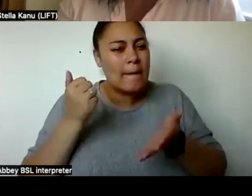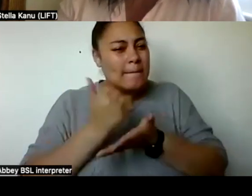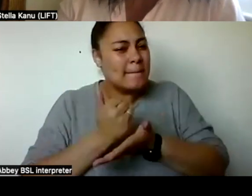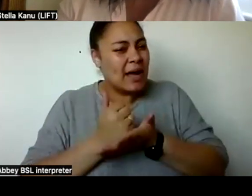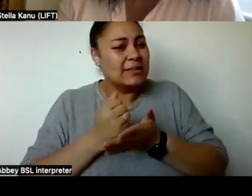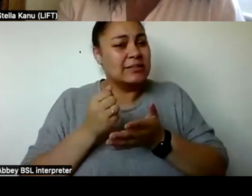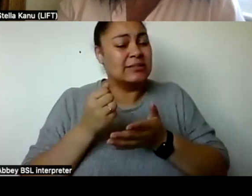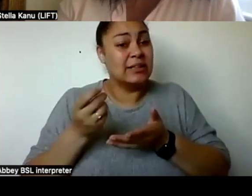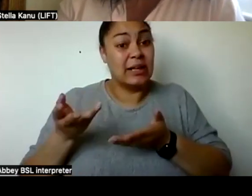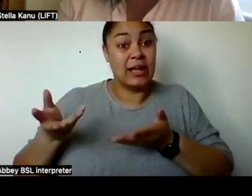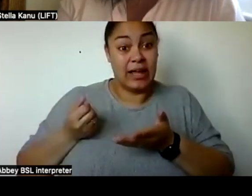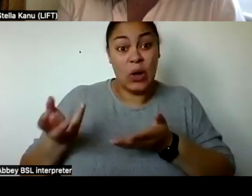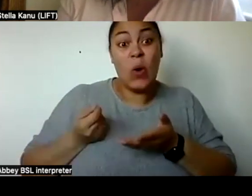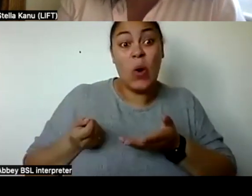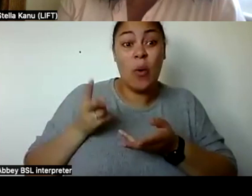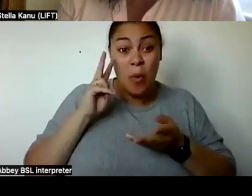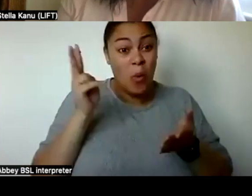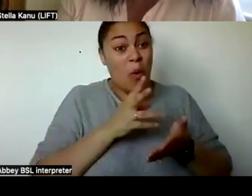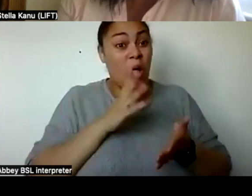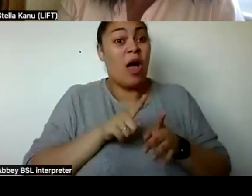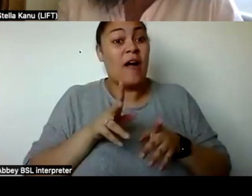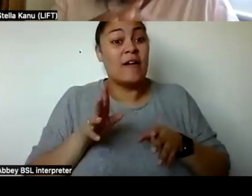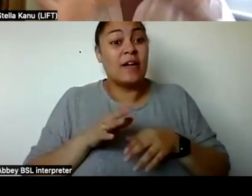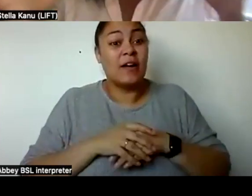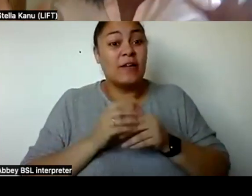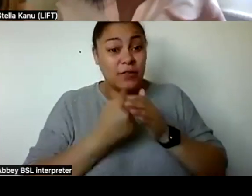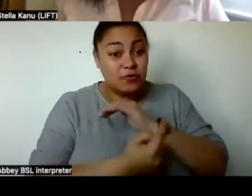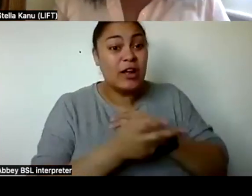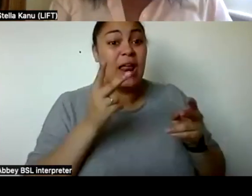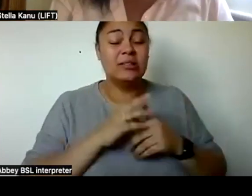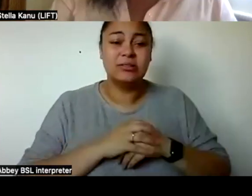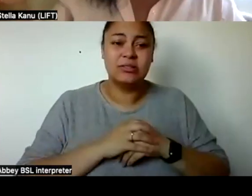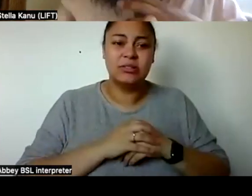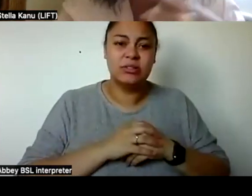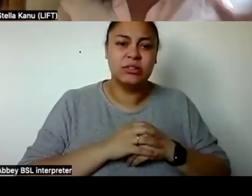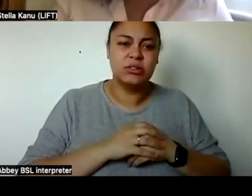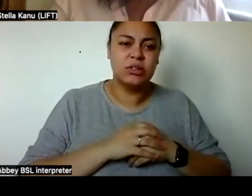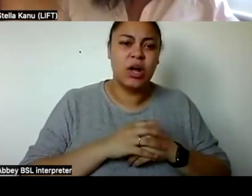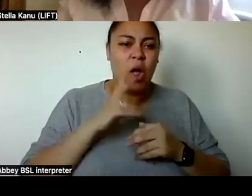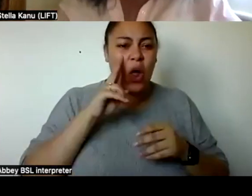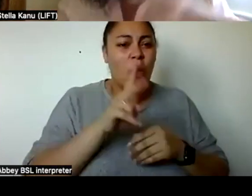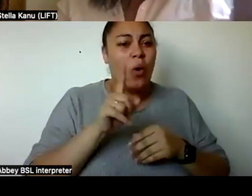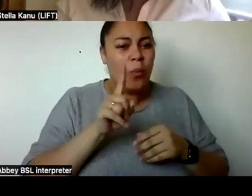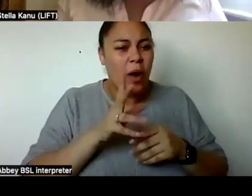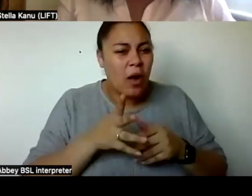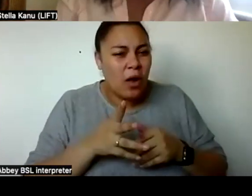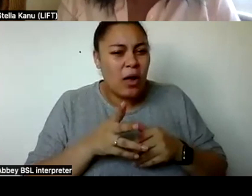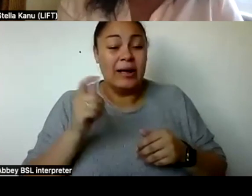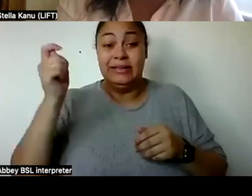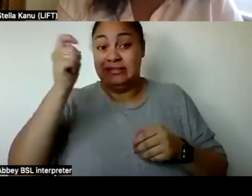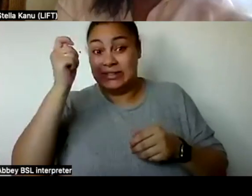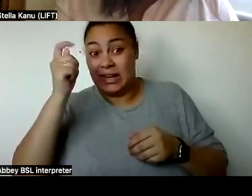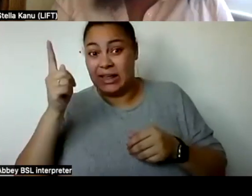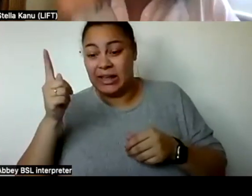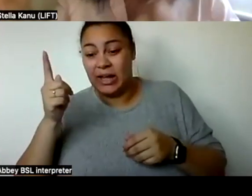creative freelancers in London. And so we spent some time exploring what that looked like, looking at other models in Italy